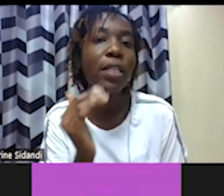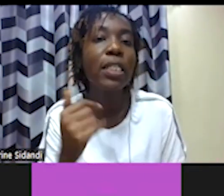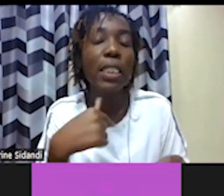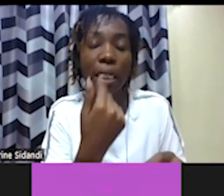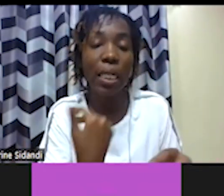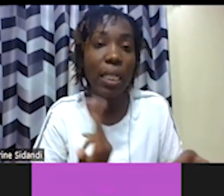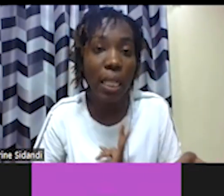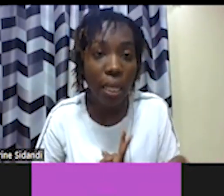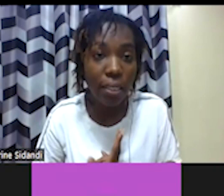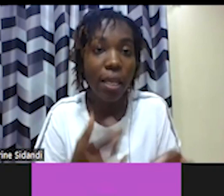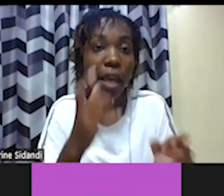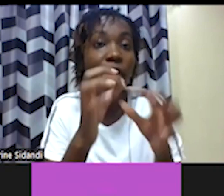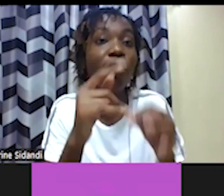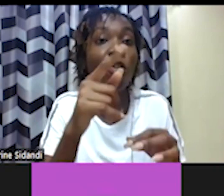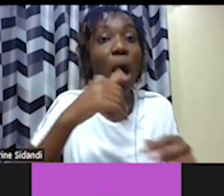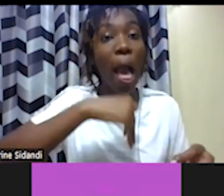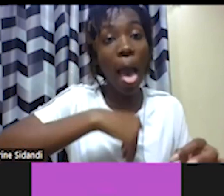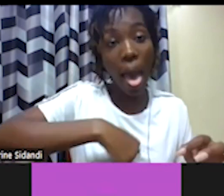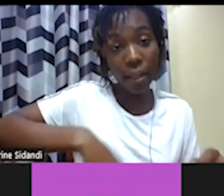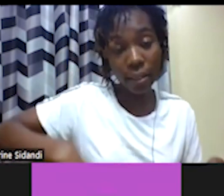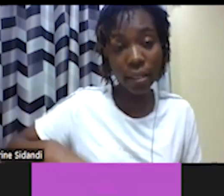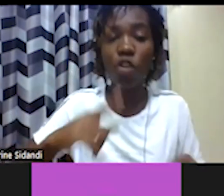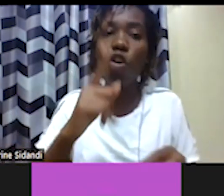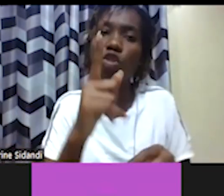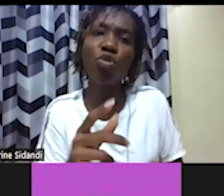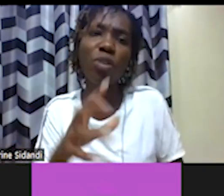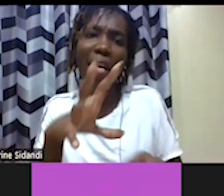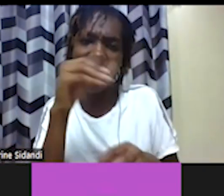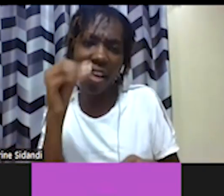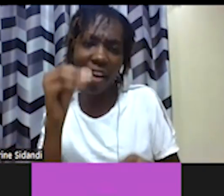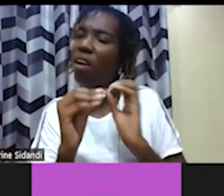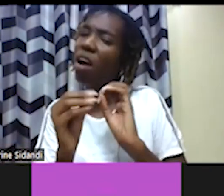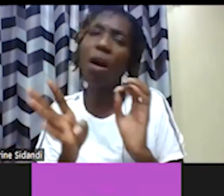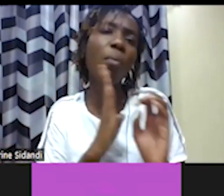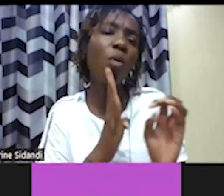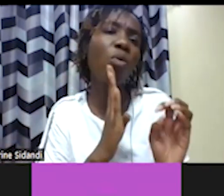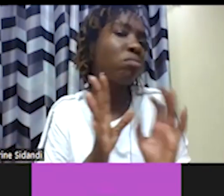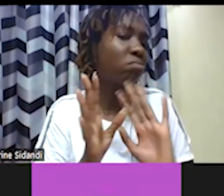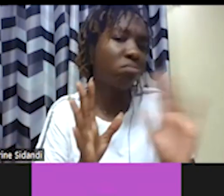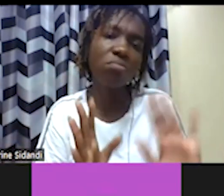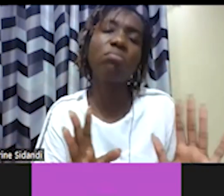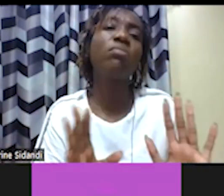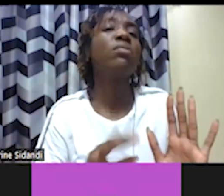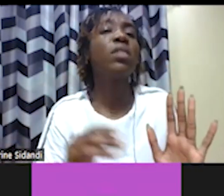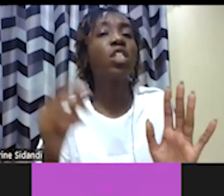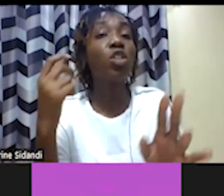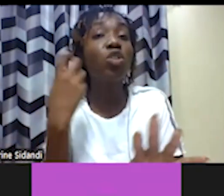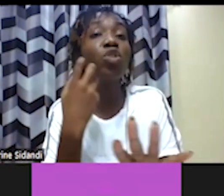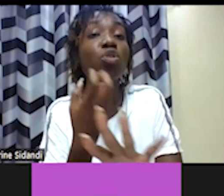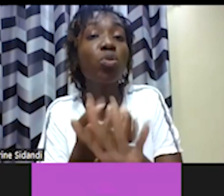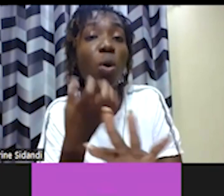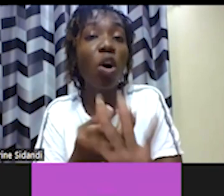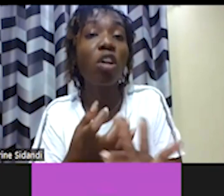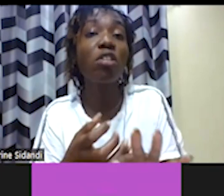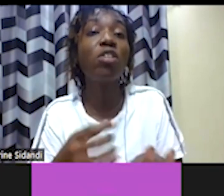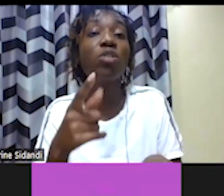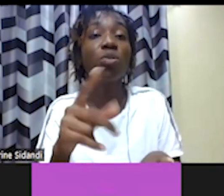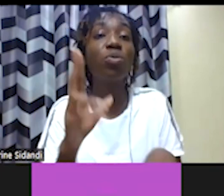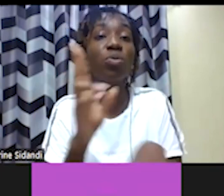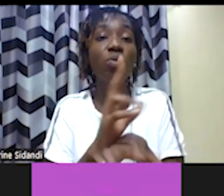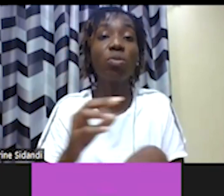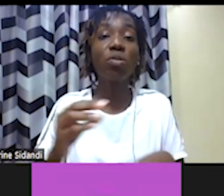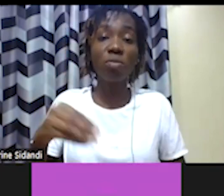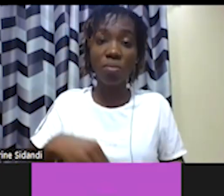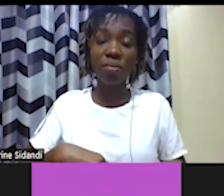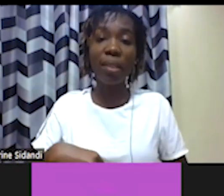us that when you're hungry, don't steal, don't borrow, you take a stone, you put a stone on your umbilical